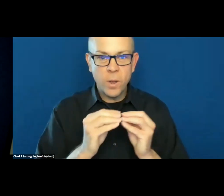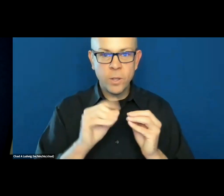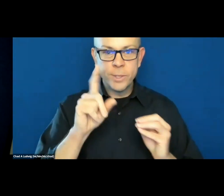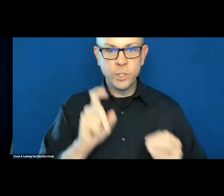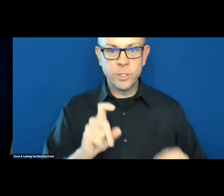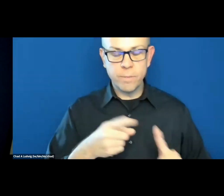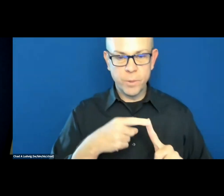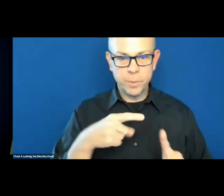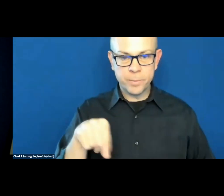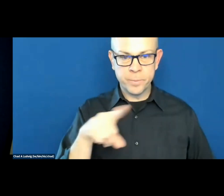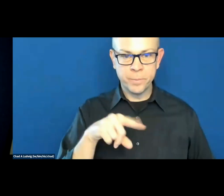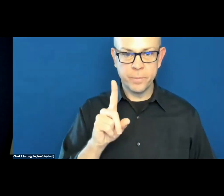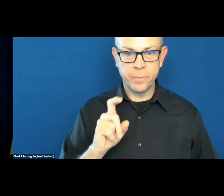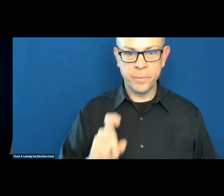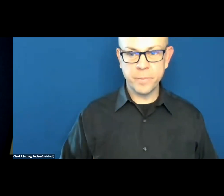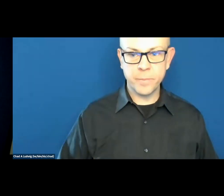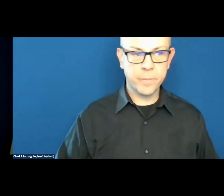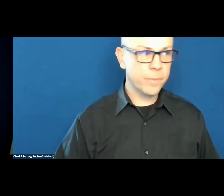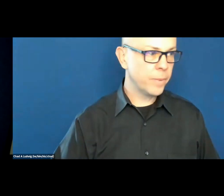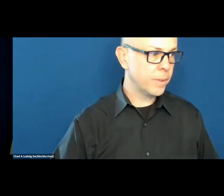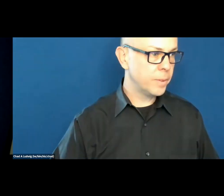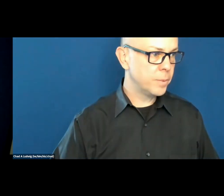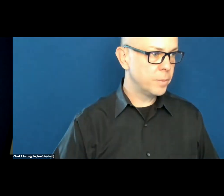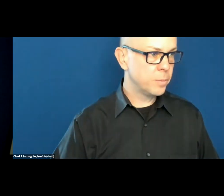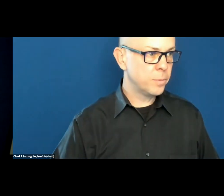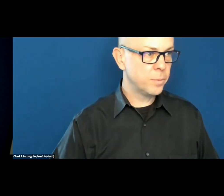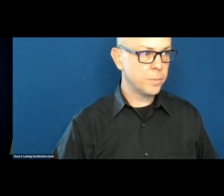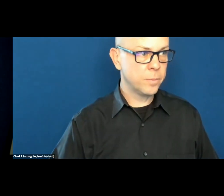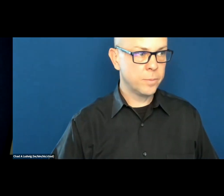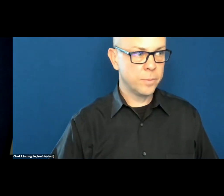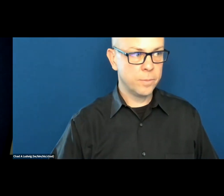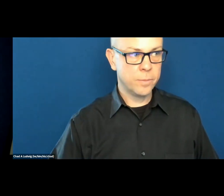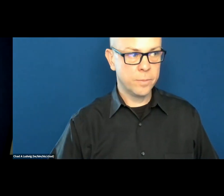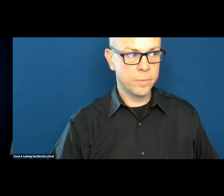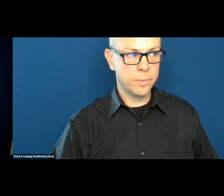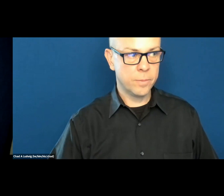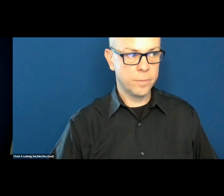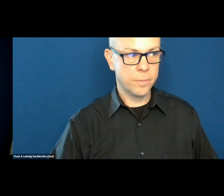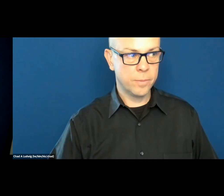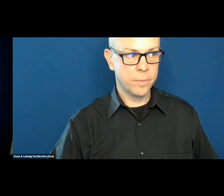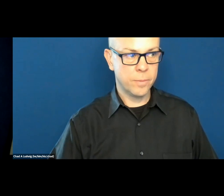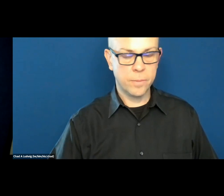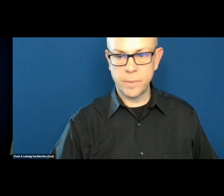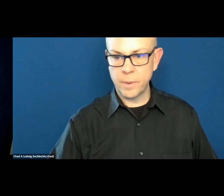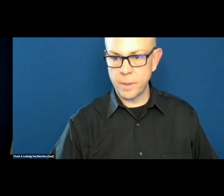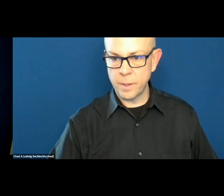link. So more questions. Let's see here.